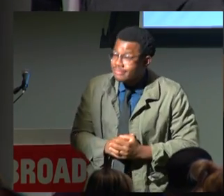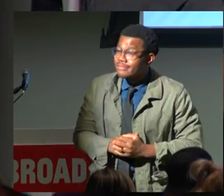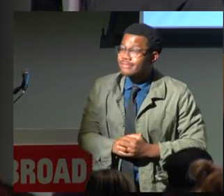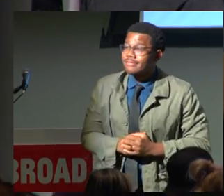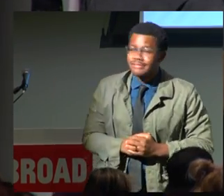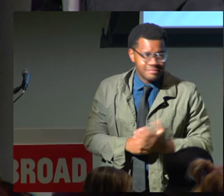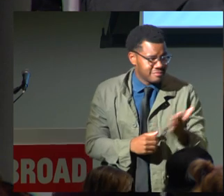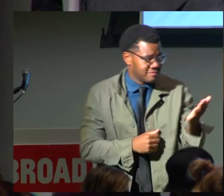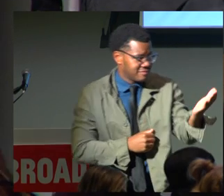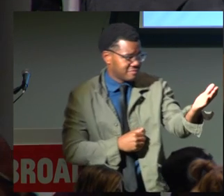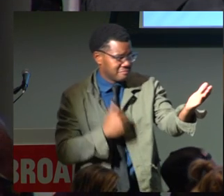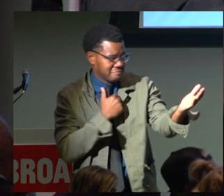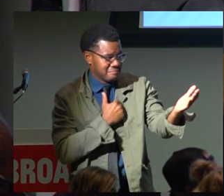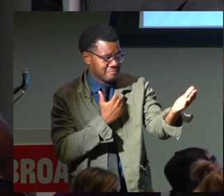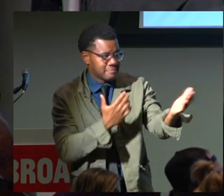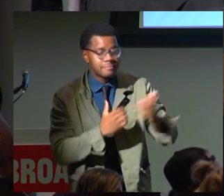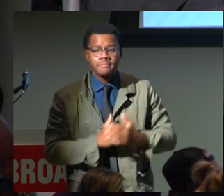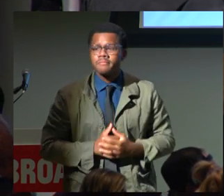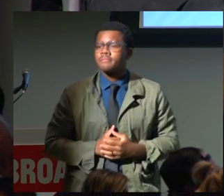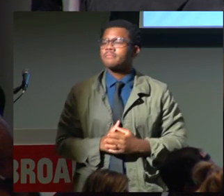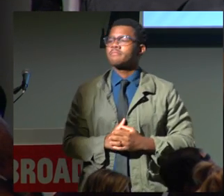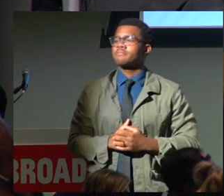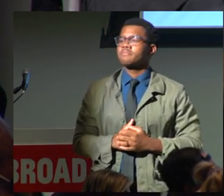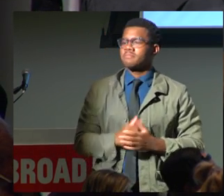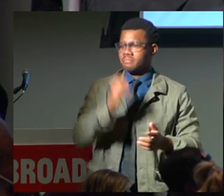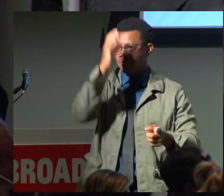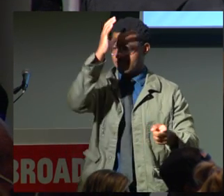Go ahead, sir. I'm sorry.